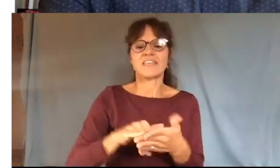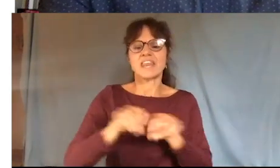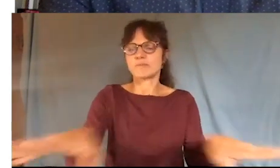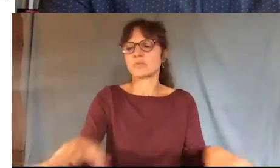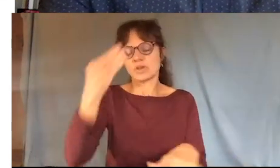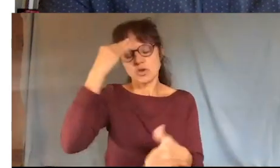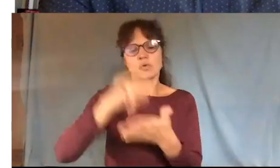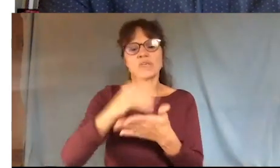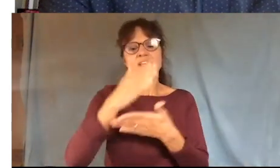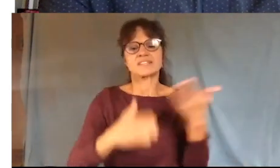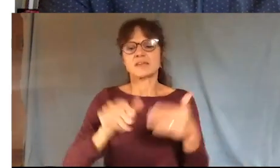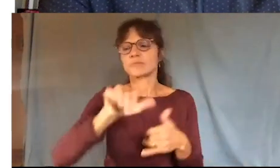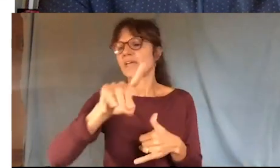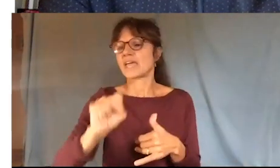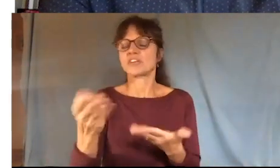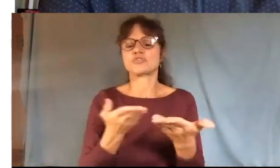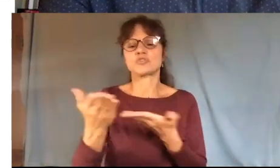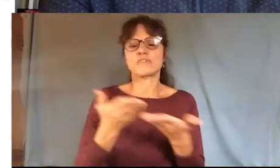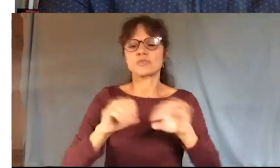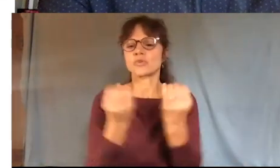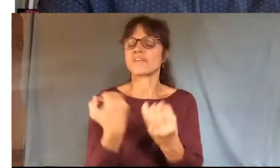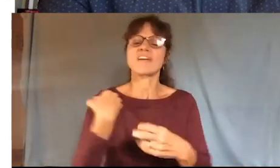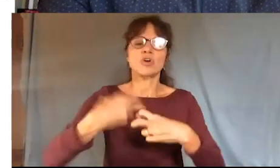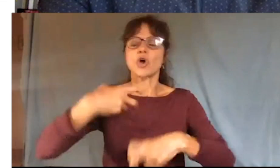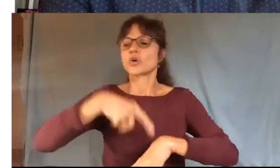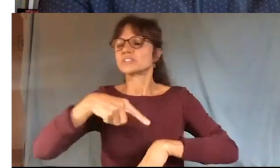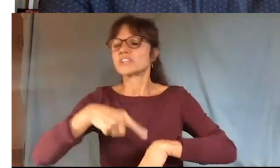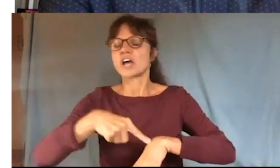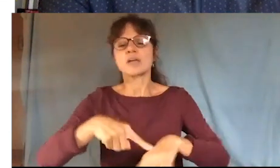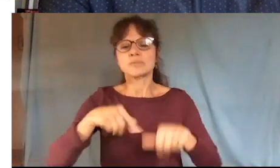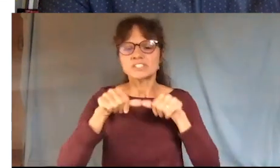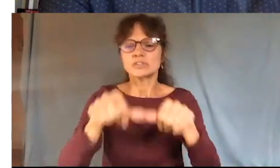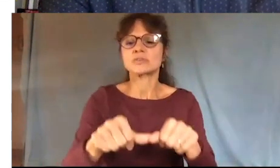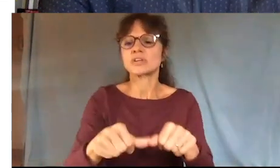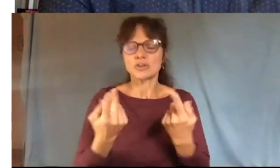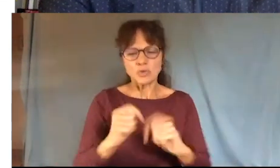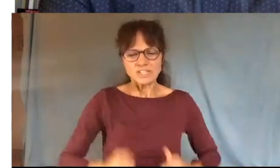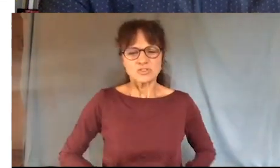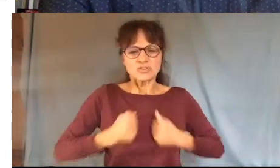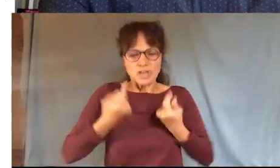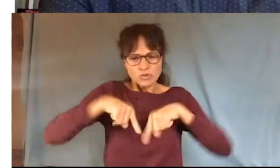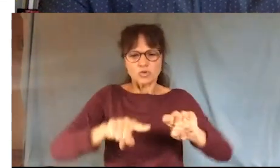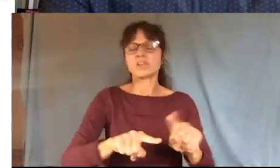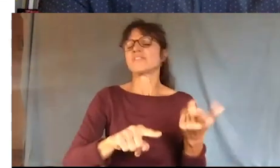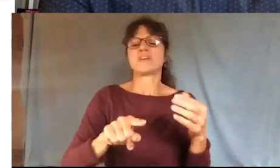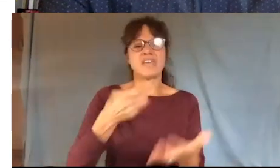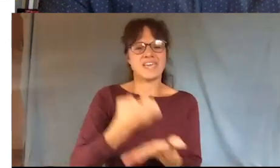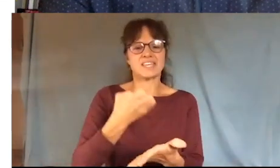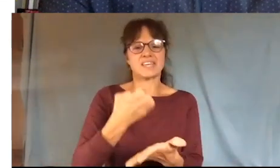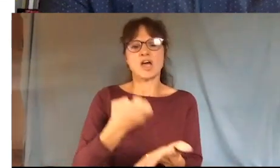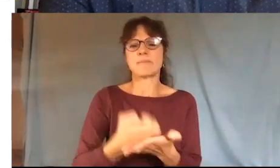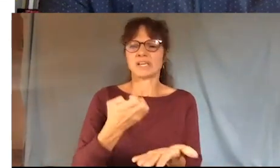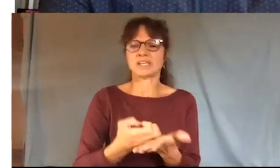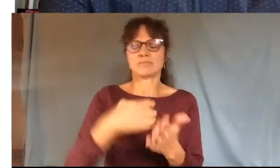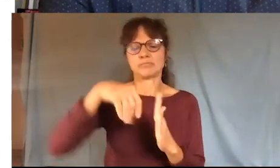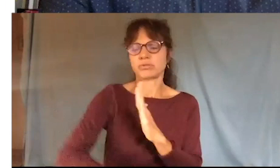services organizations are having a hard time to hold on and trying to survive during this economic crisis. And to just put a final lid on that,